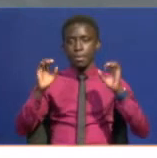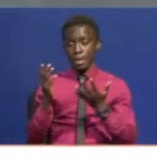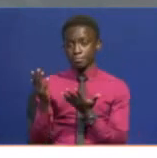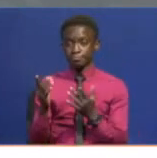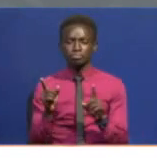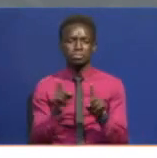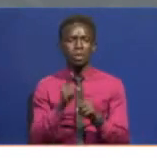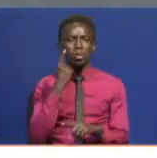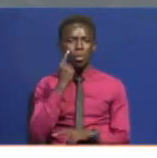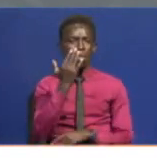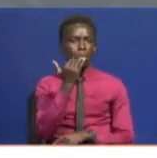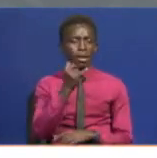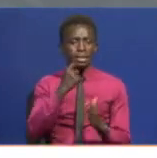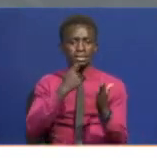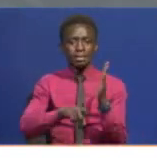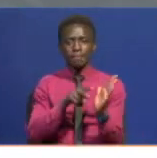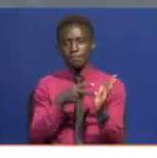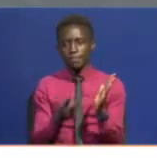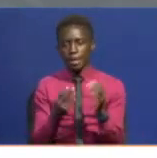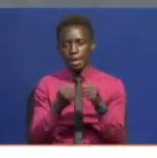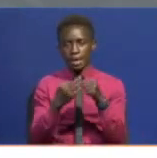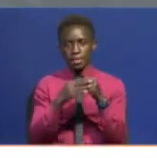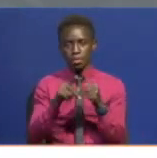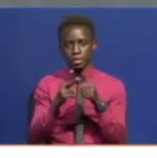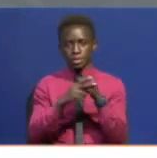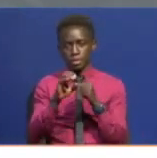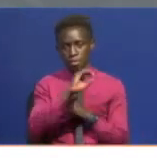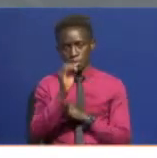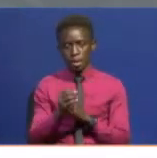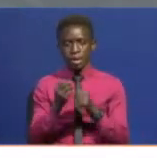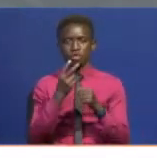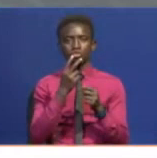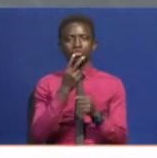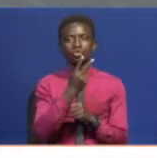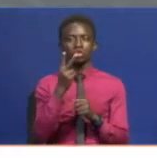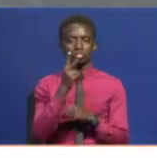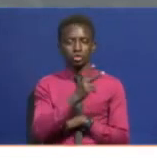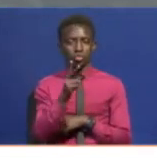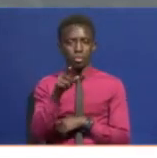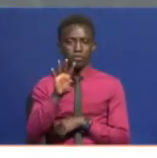after tax fell by 18.7% to 42.7 billion from